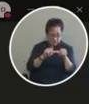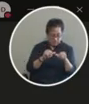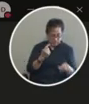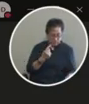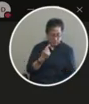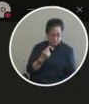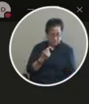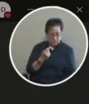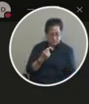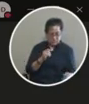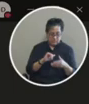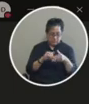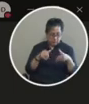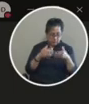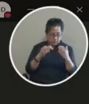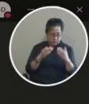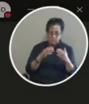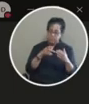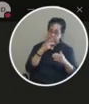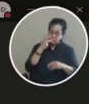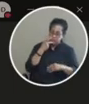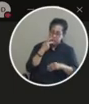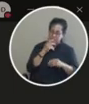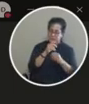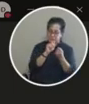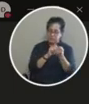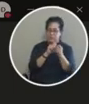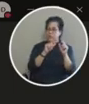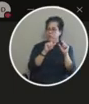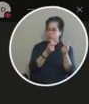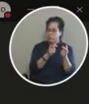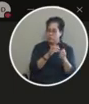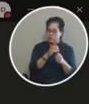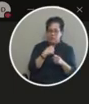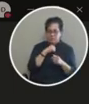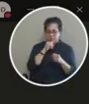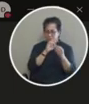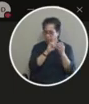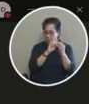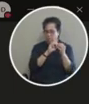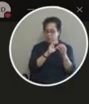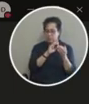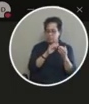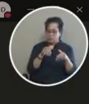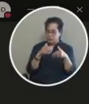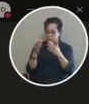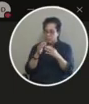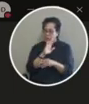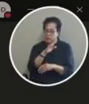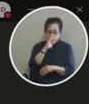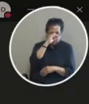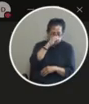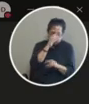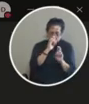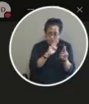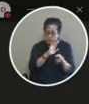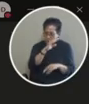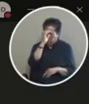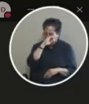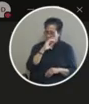that's brought up by the public and a certain group that brings that up. And I'm not quarreling with them about bringing that up. They have their opinion, and I respect